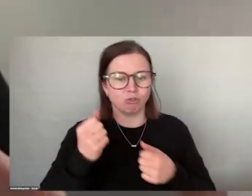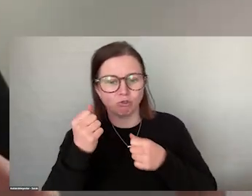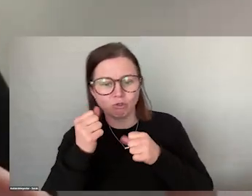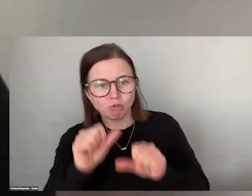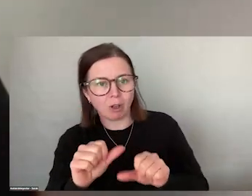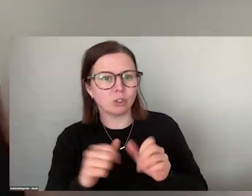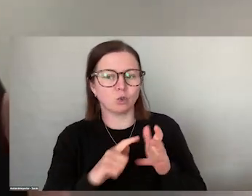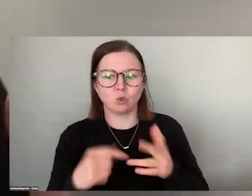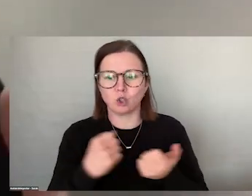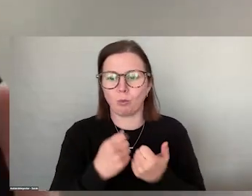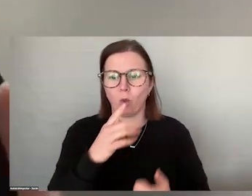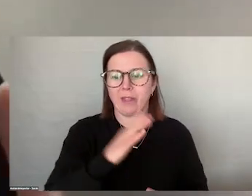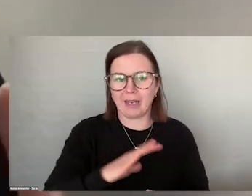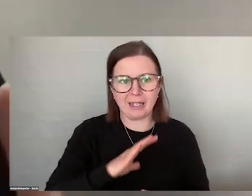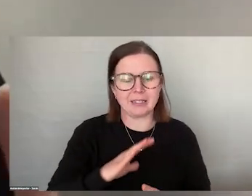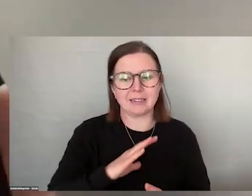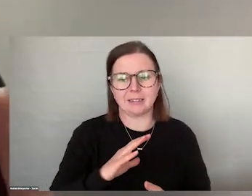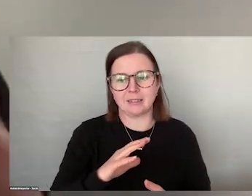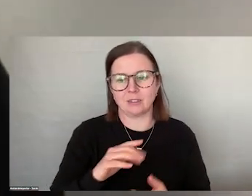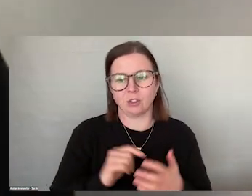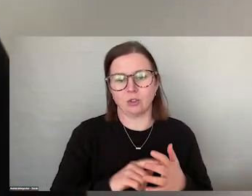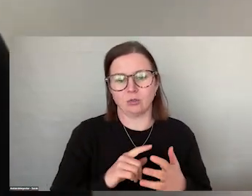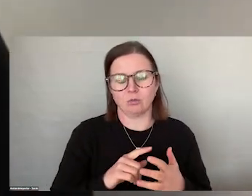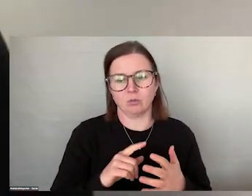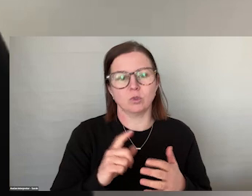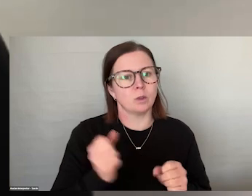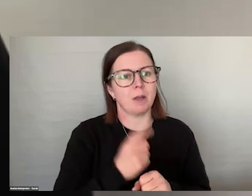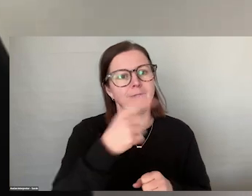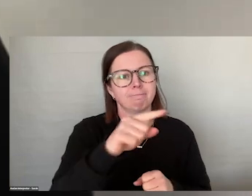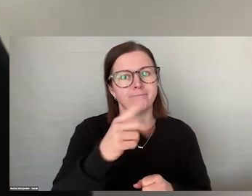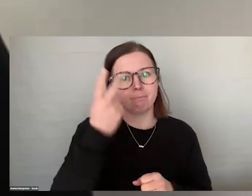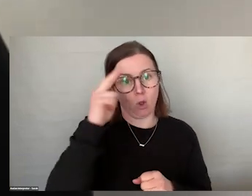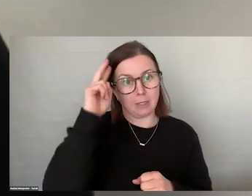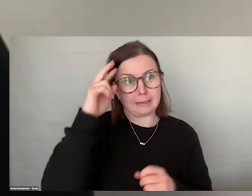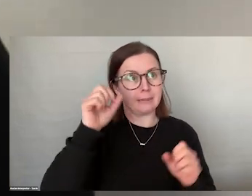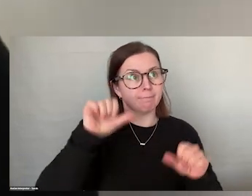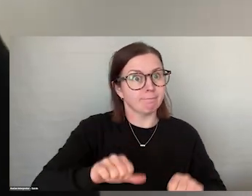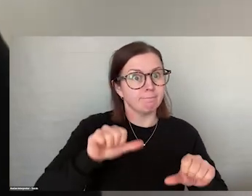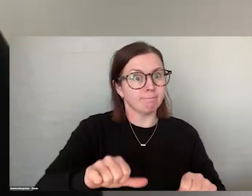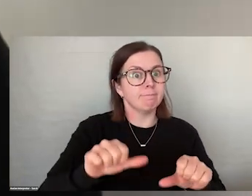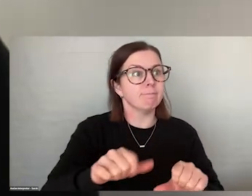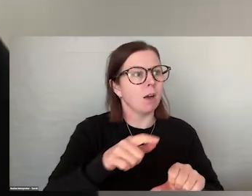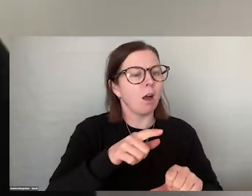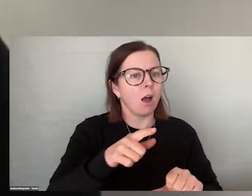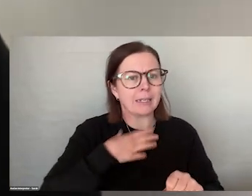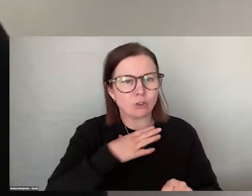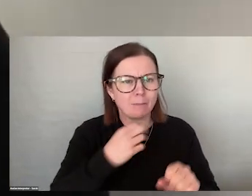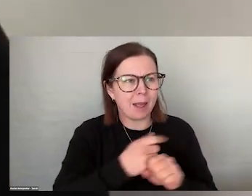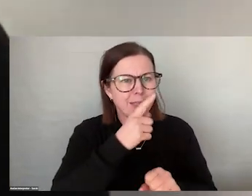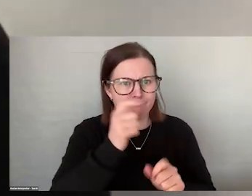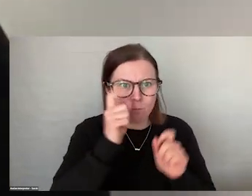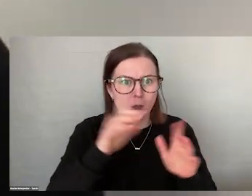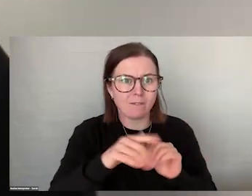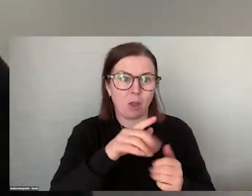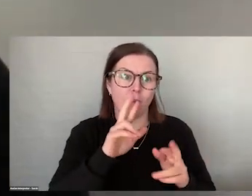support those needs to the forefront of policymakers' minds. And hopefully we can keep going with